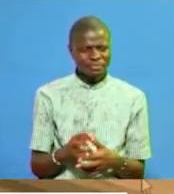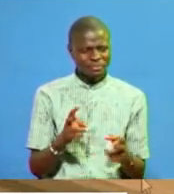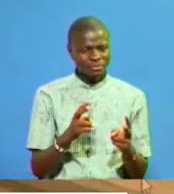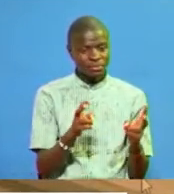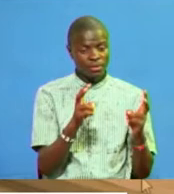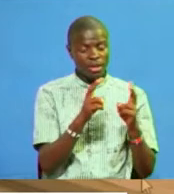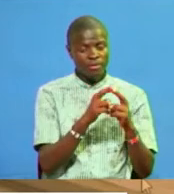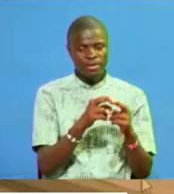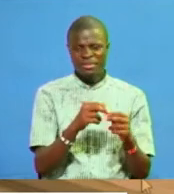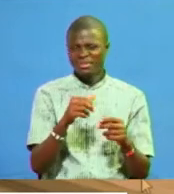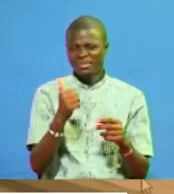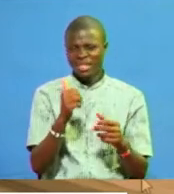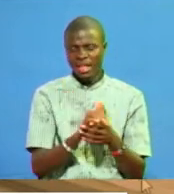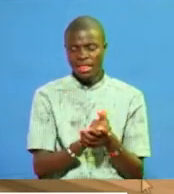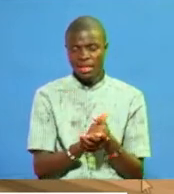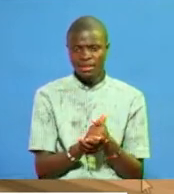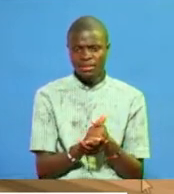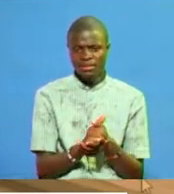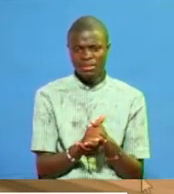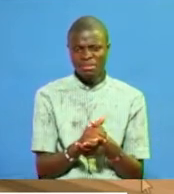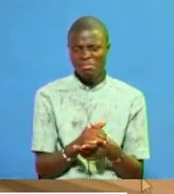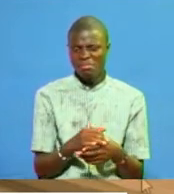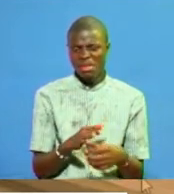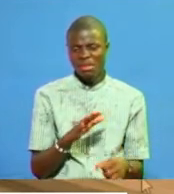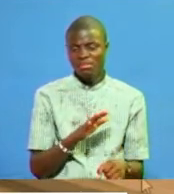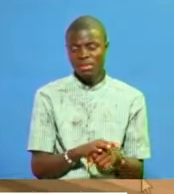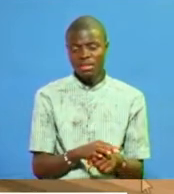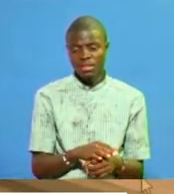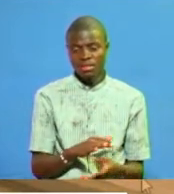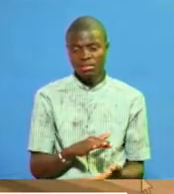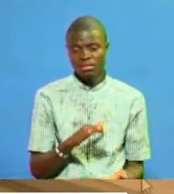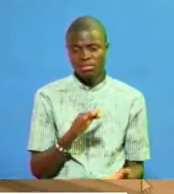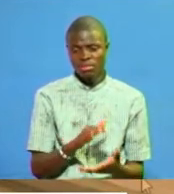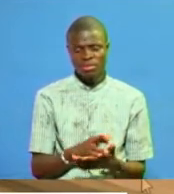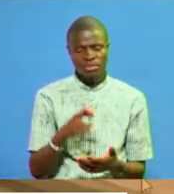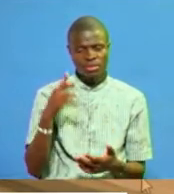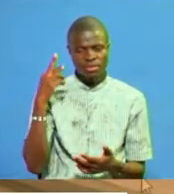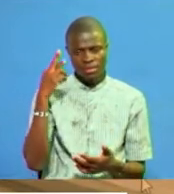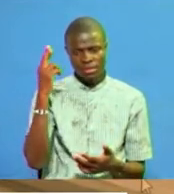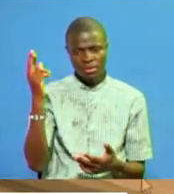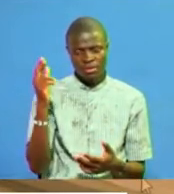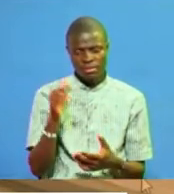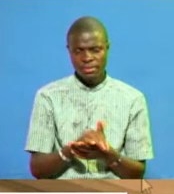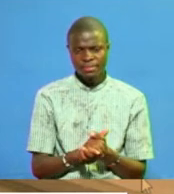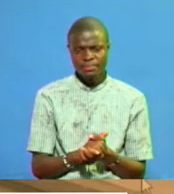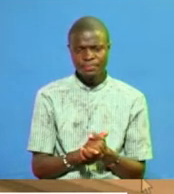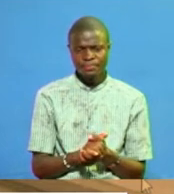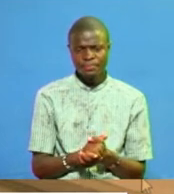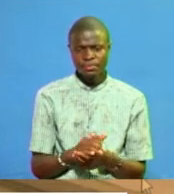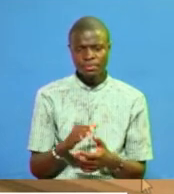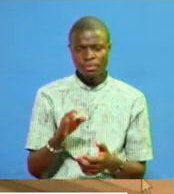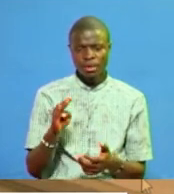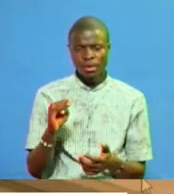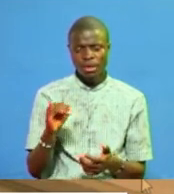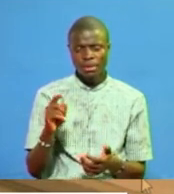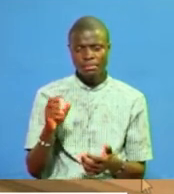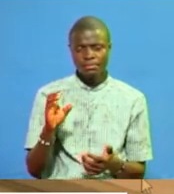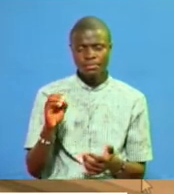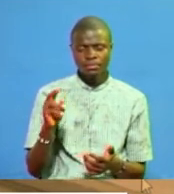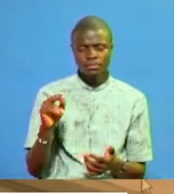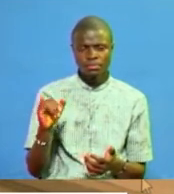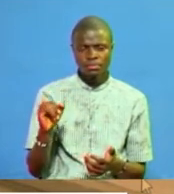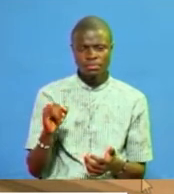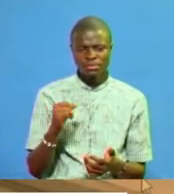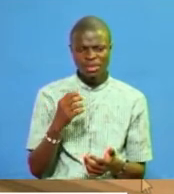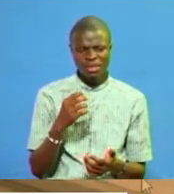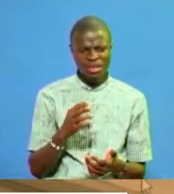other cryptocurrencies that were much more centralized. Mm-hmm. So remember, I gave a description that Bitcoin is centralized. Mm-hmm. So we